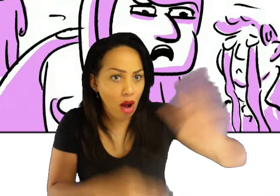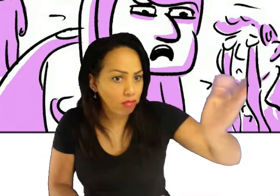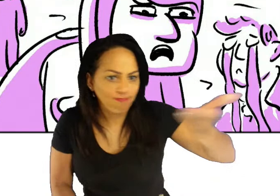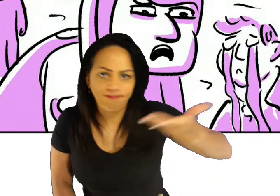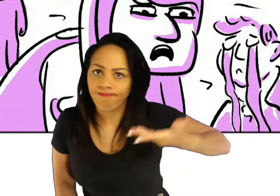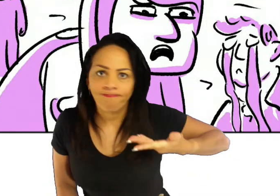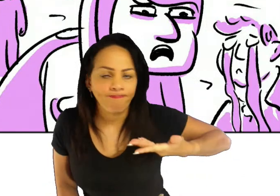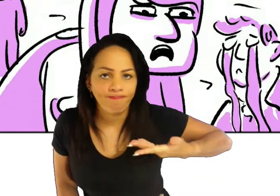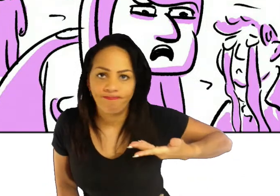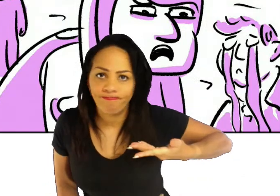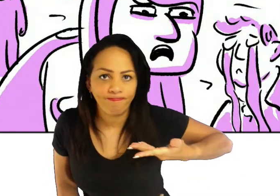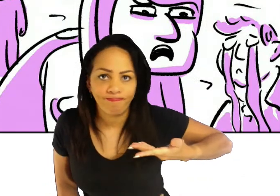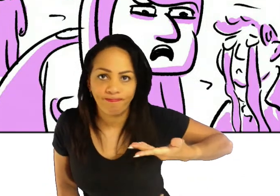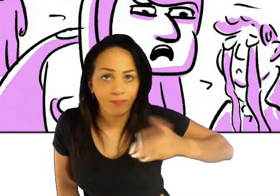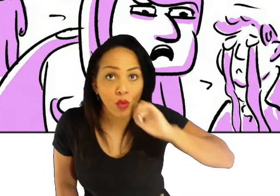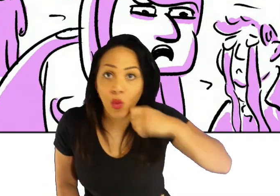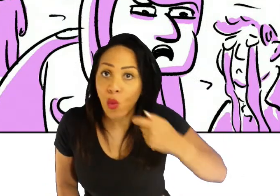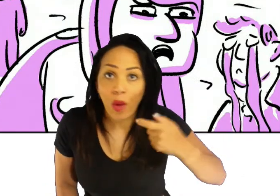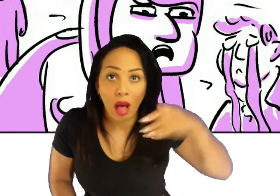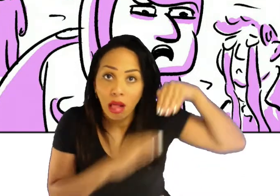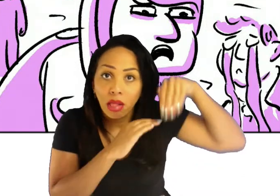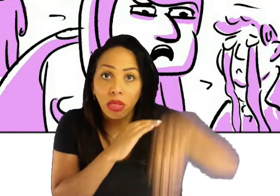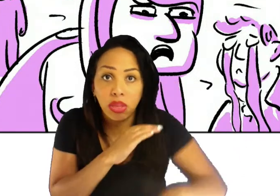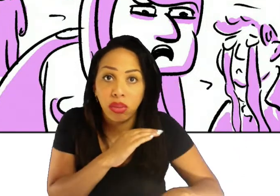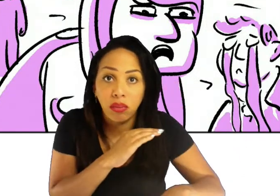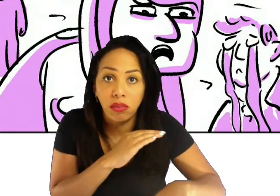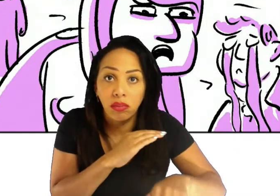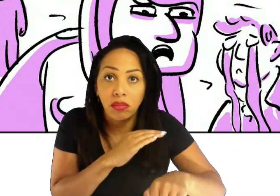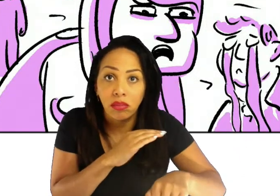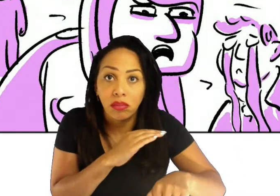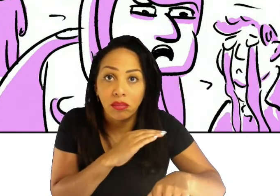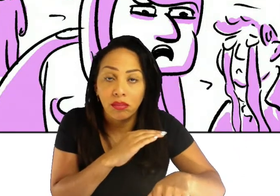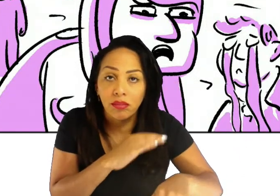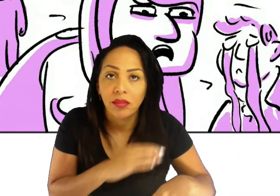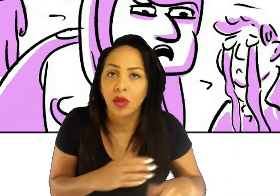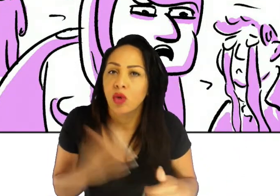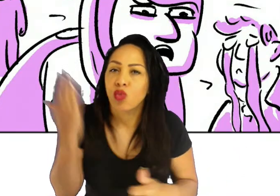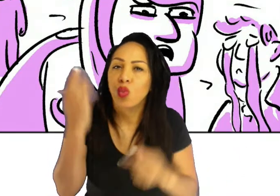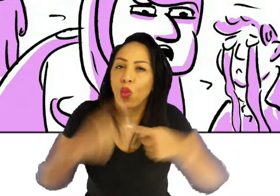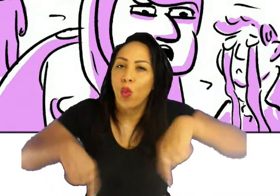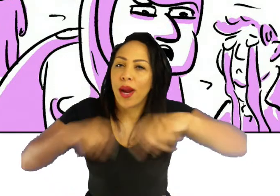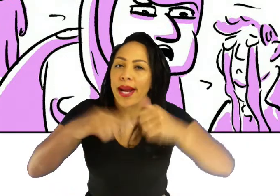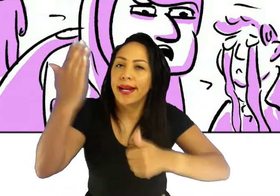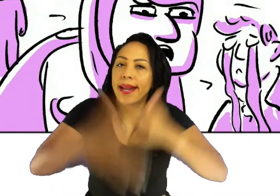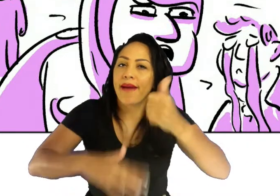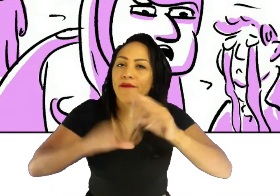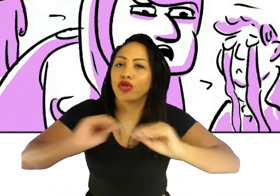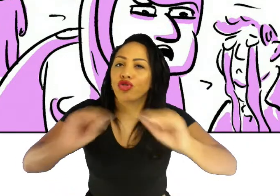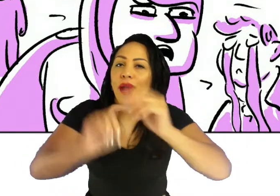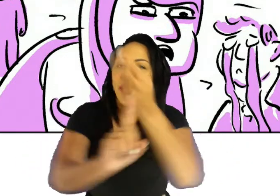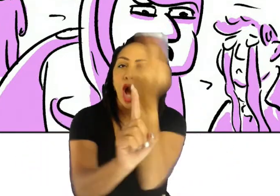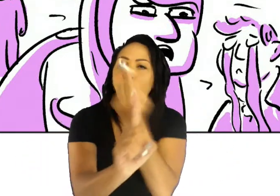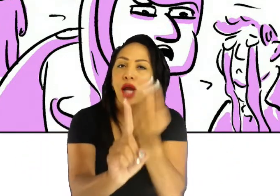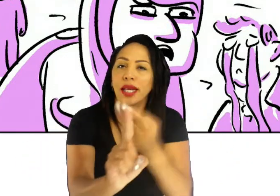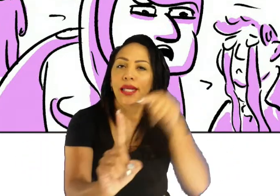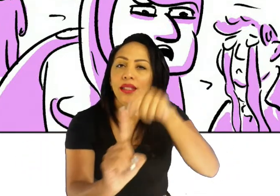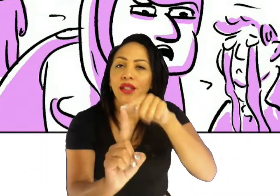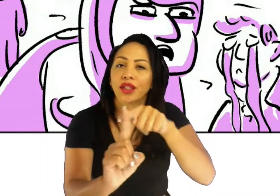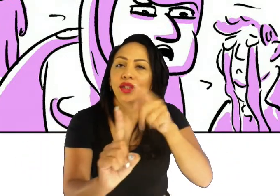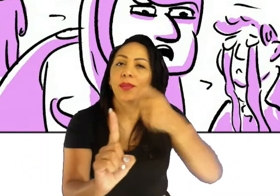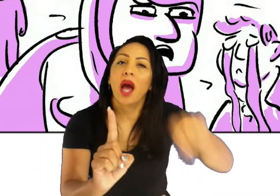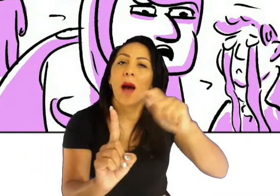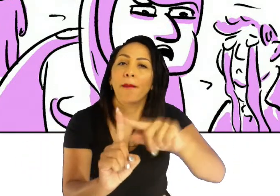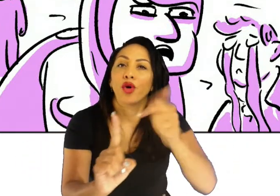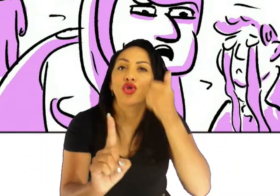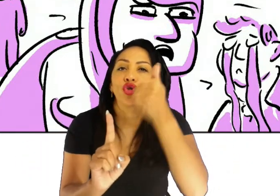surviving. We don't really train artists to be good business people. We don't train people